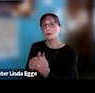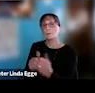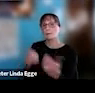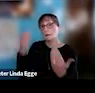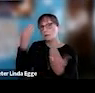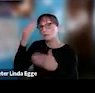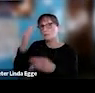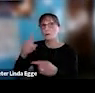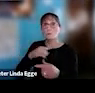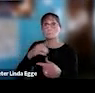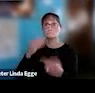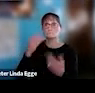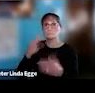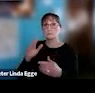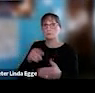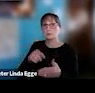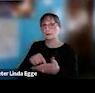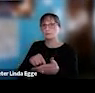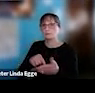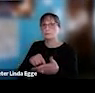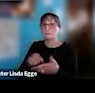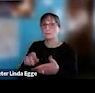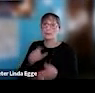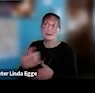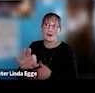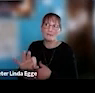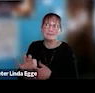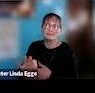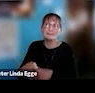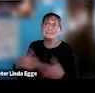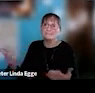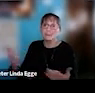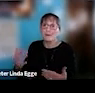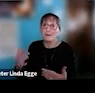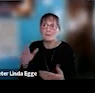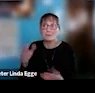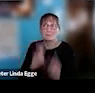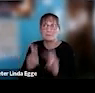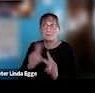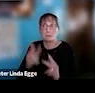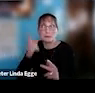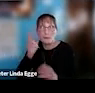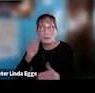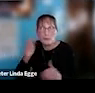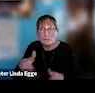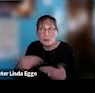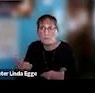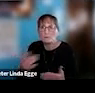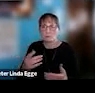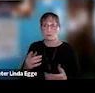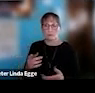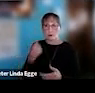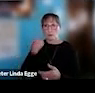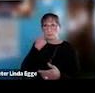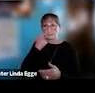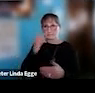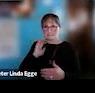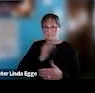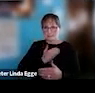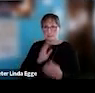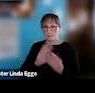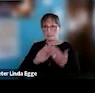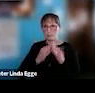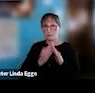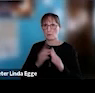going to pay dividends. Somebody being ready to hear what it is you have to offer. Here recently in our community, one